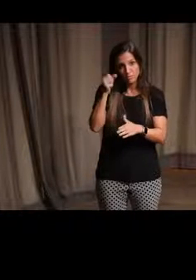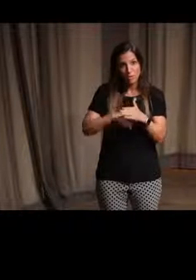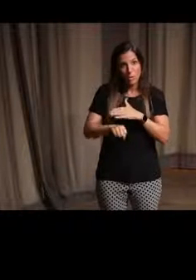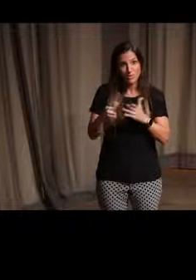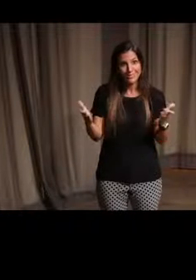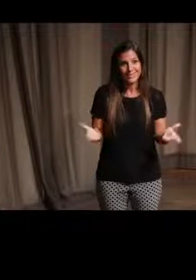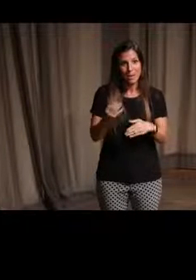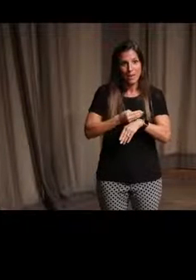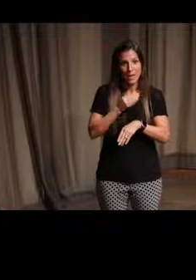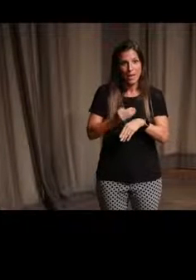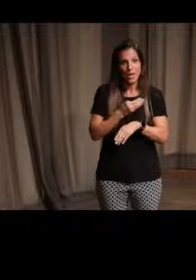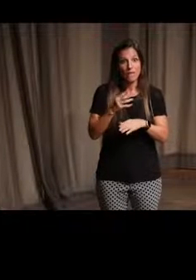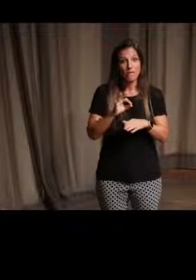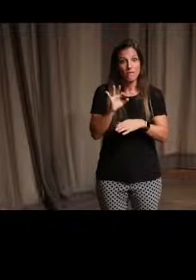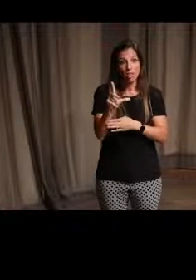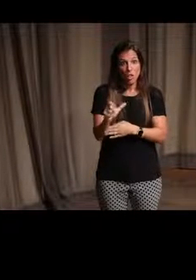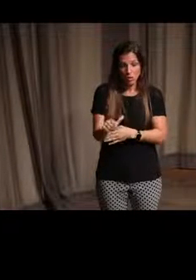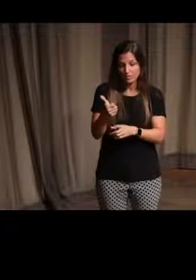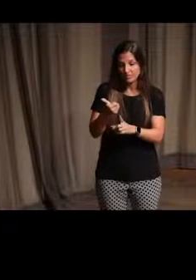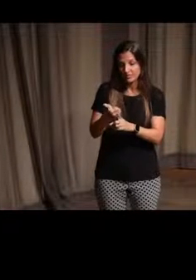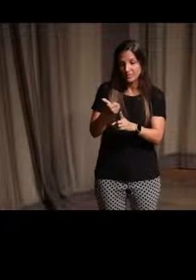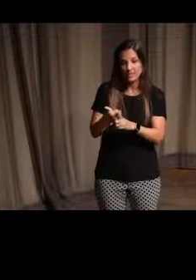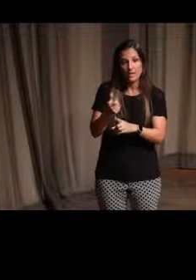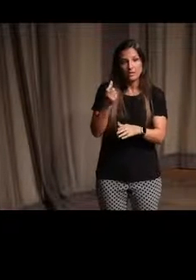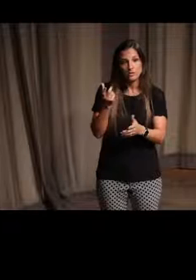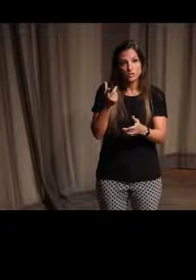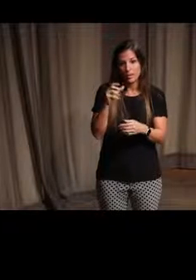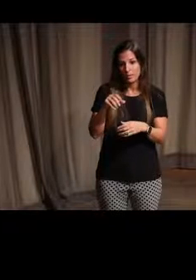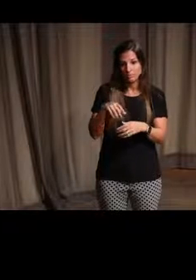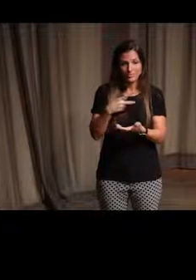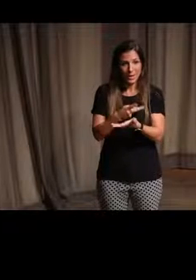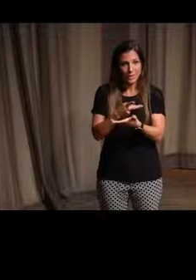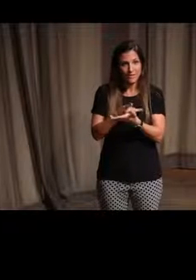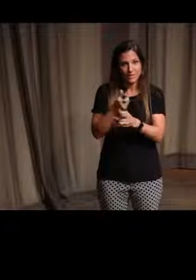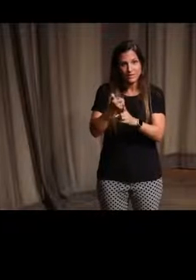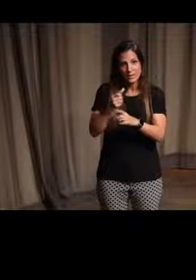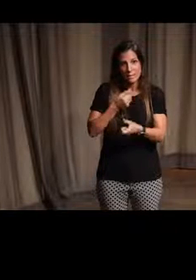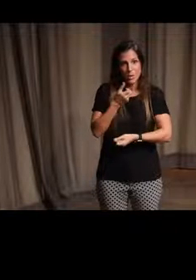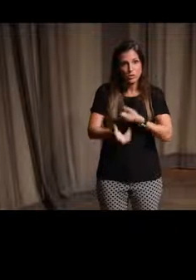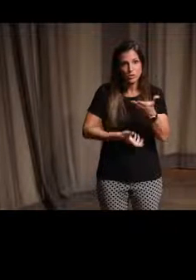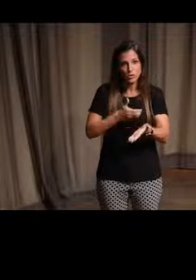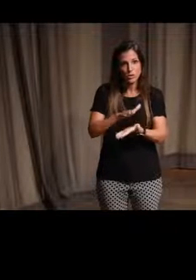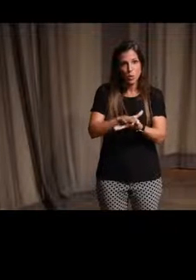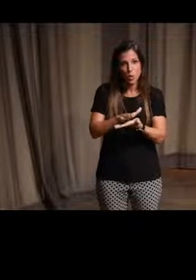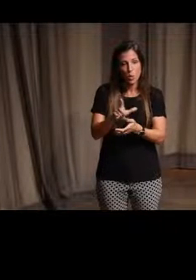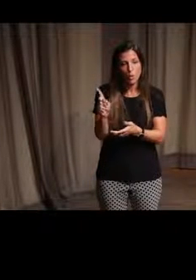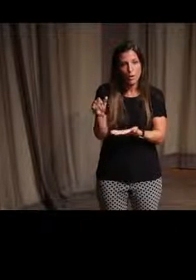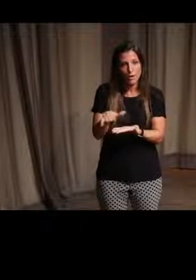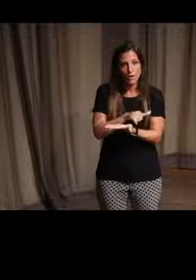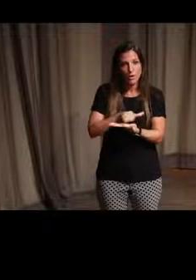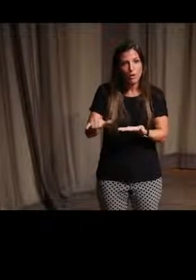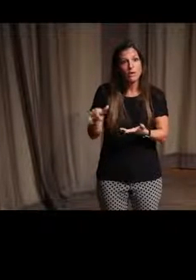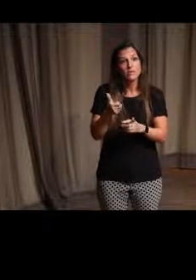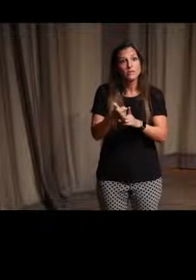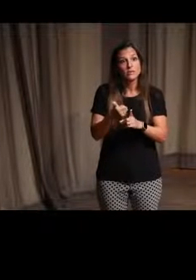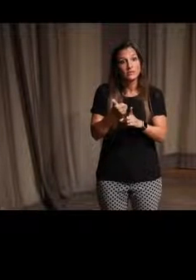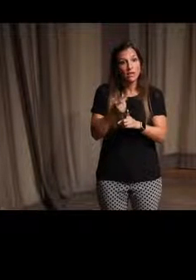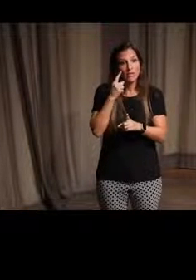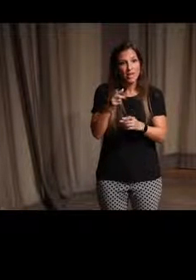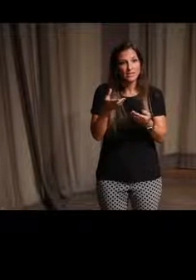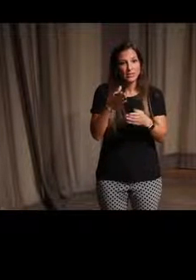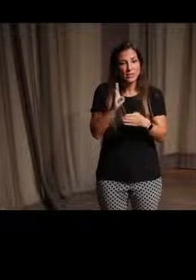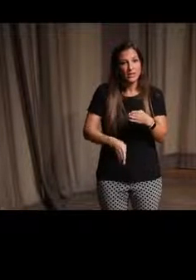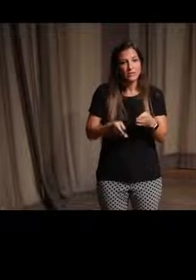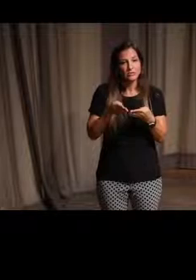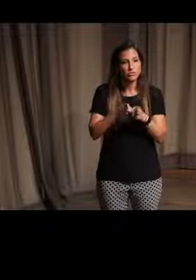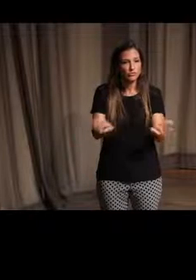here in Miami, Florida. Antonia received her MFA in poetry from the New School of New York and completed the General Studies program